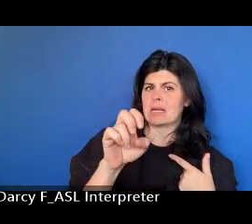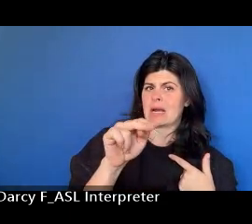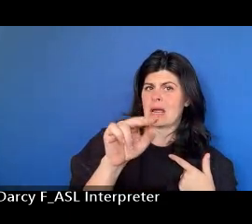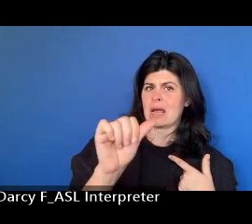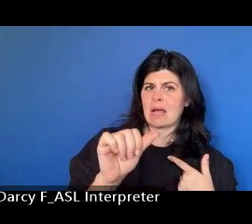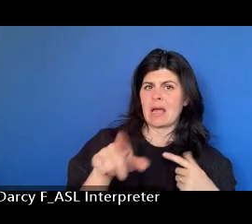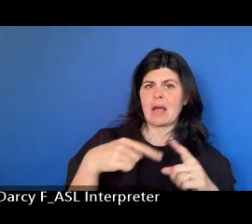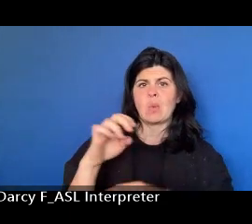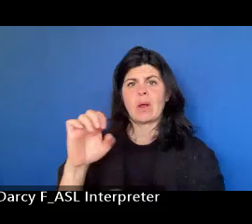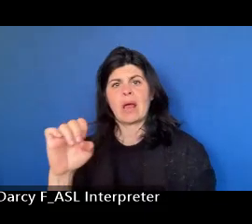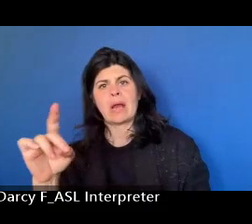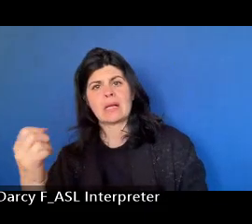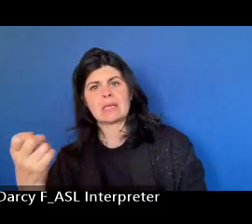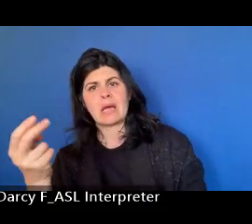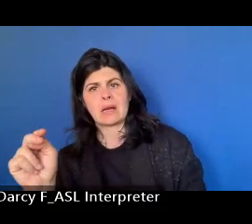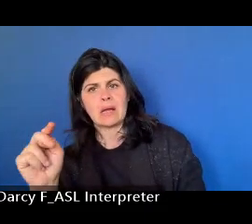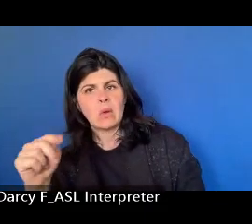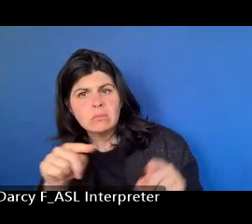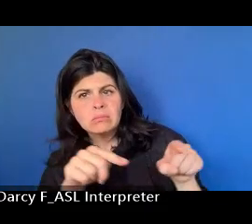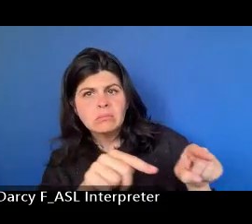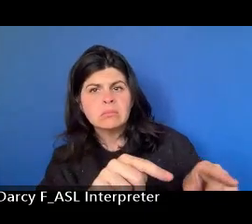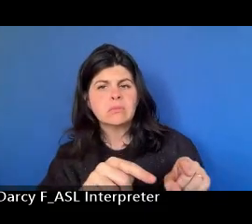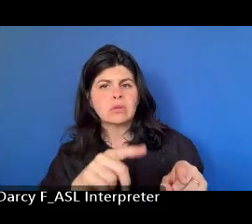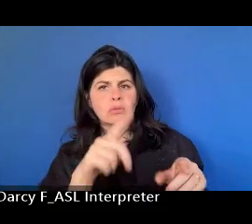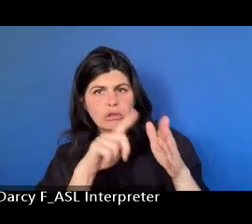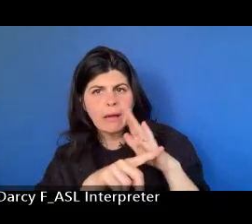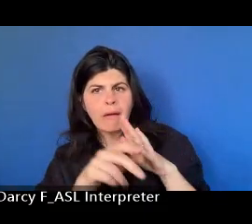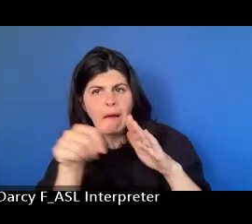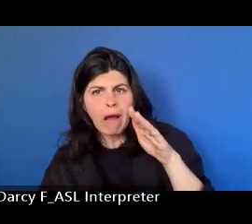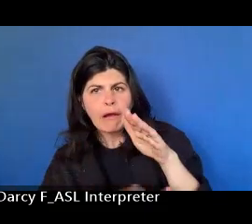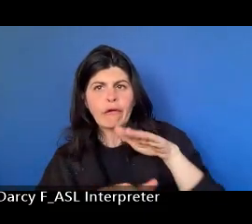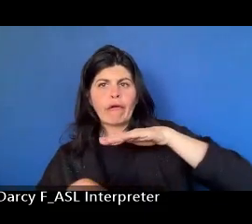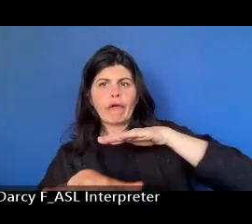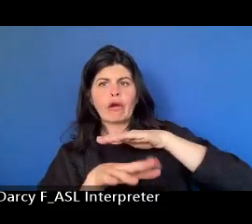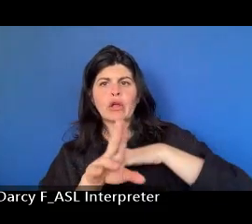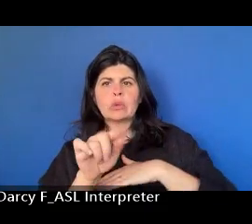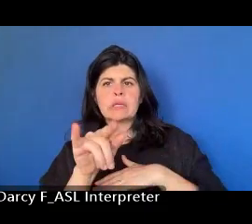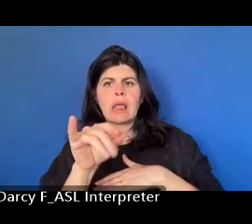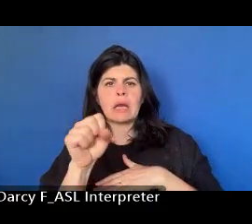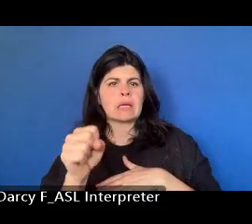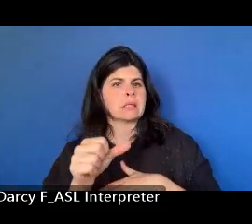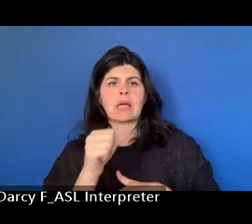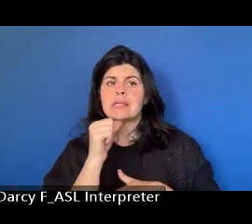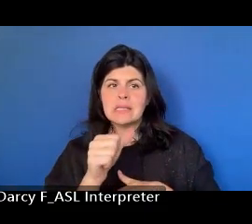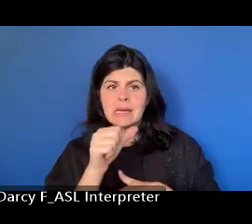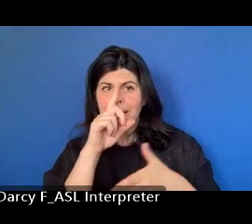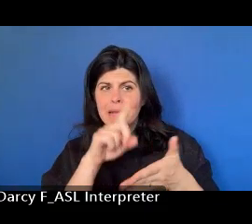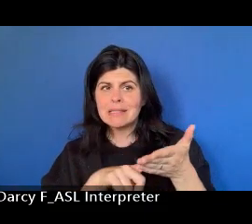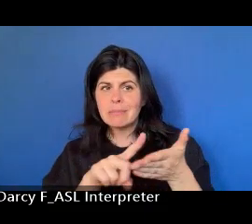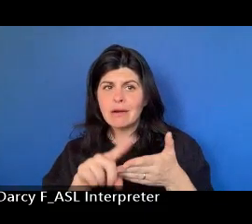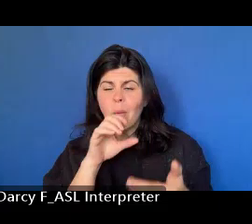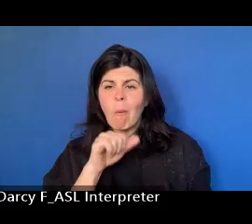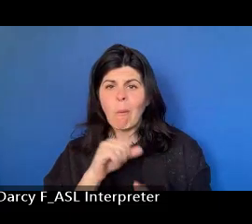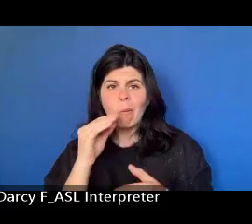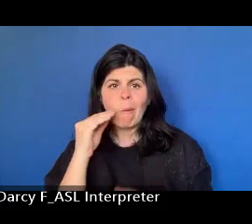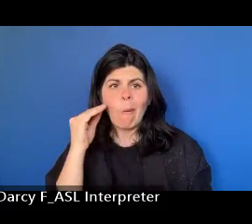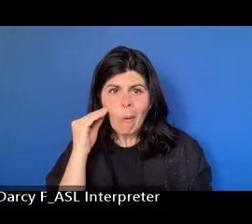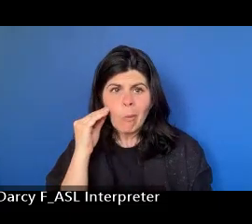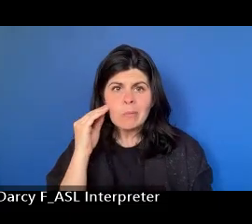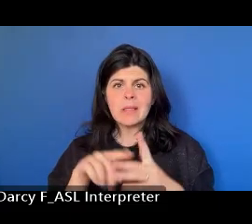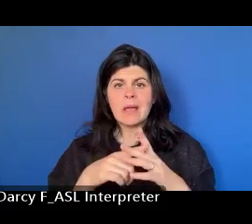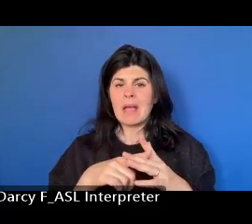older homes, or they were not going to inspect the older homes in the beginning. And we're going to prosecute